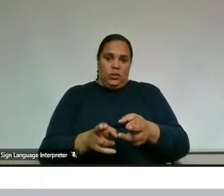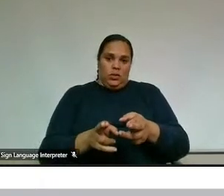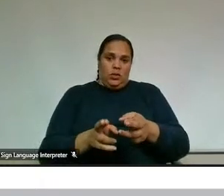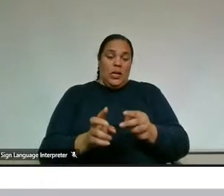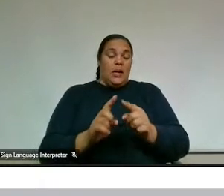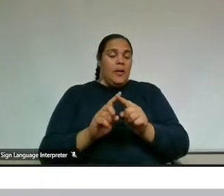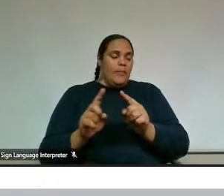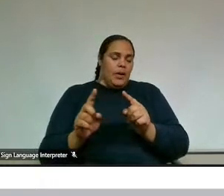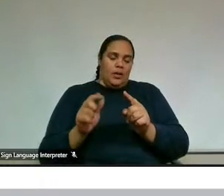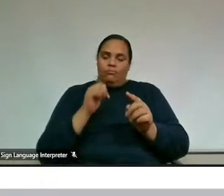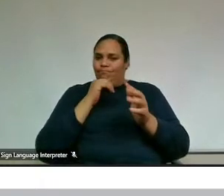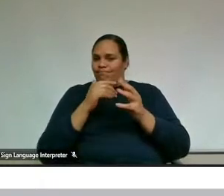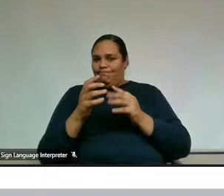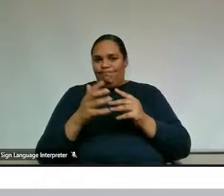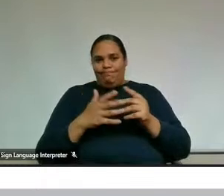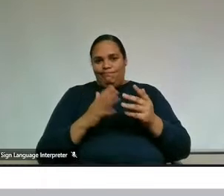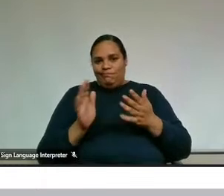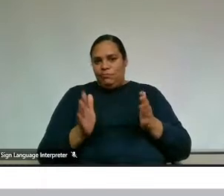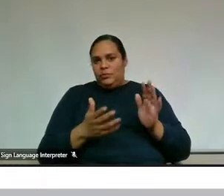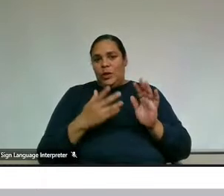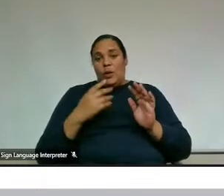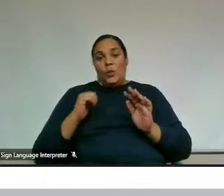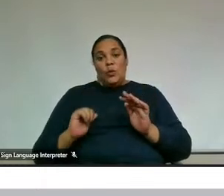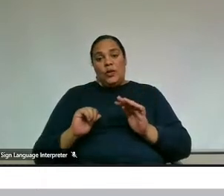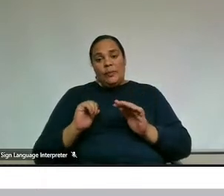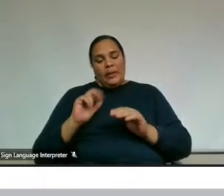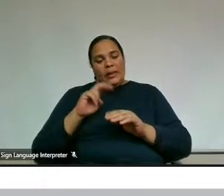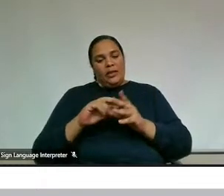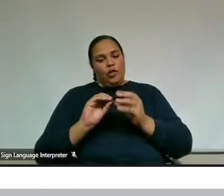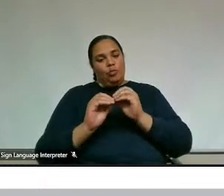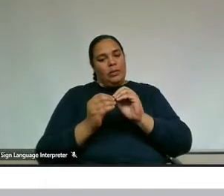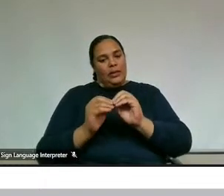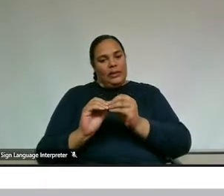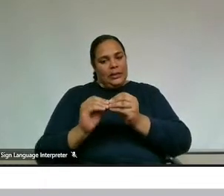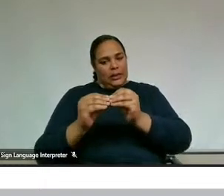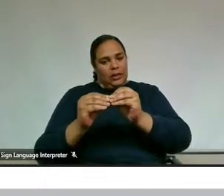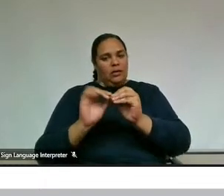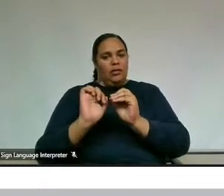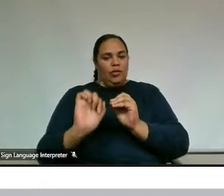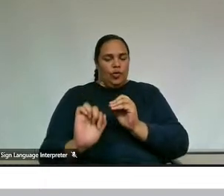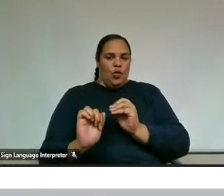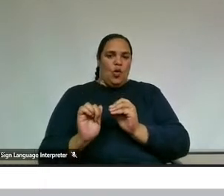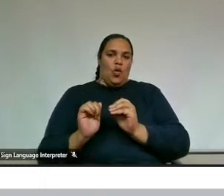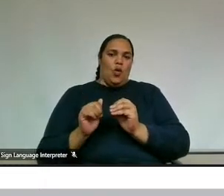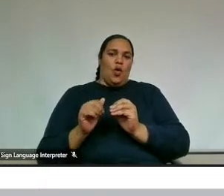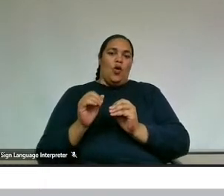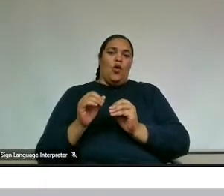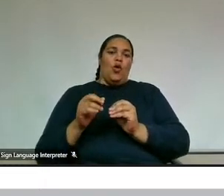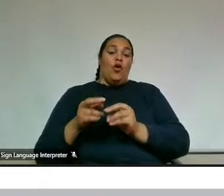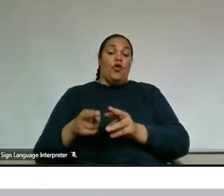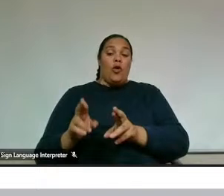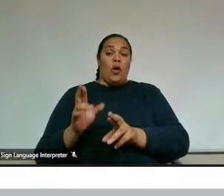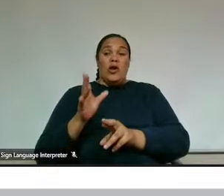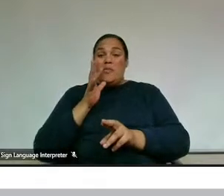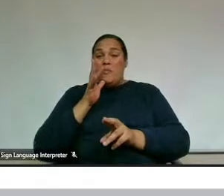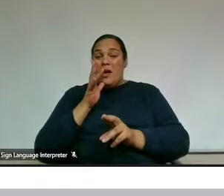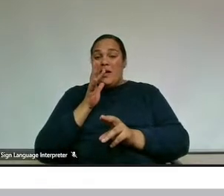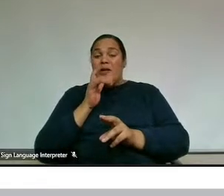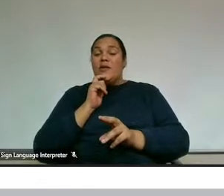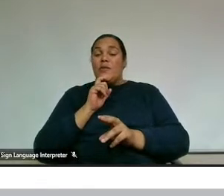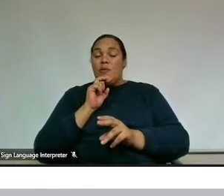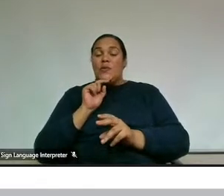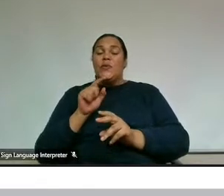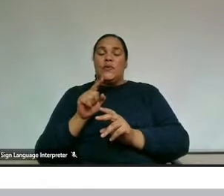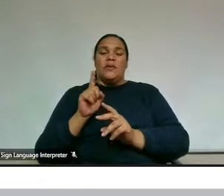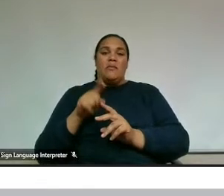However, the municipality must maintain the main roads all by themselves. And the